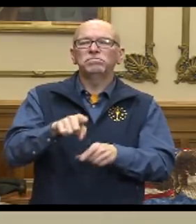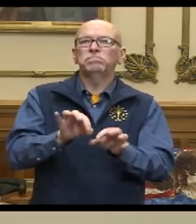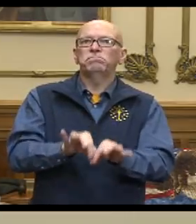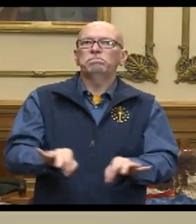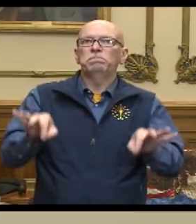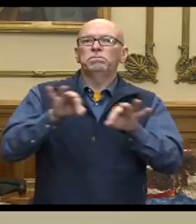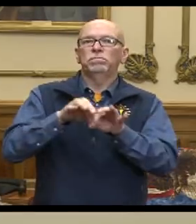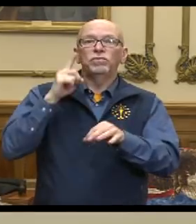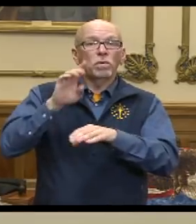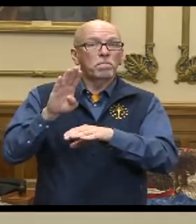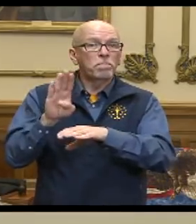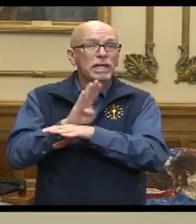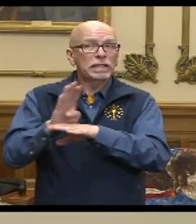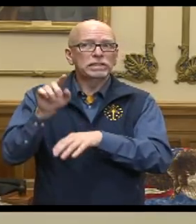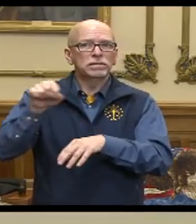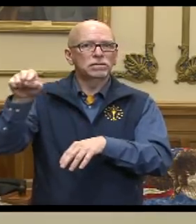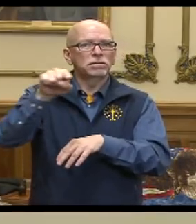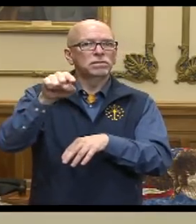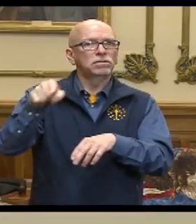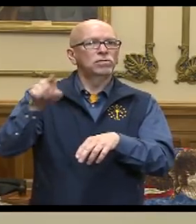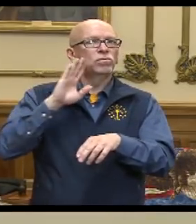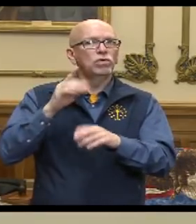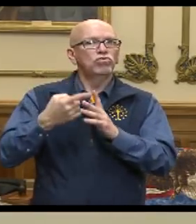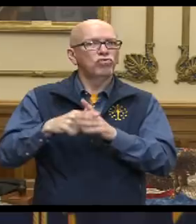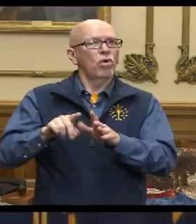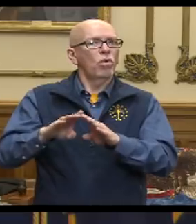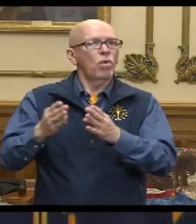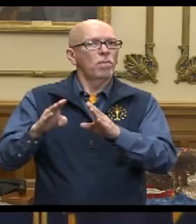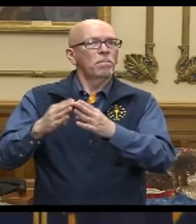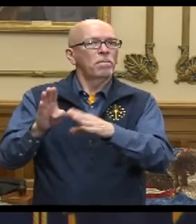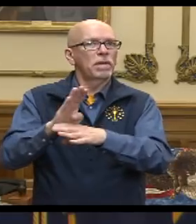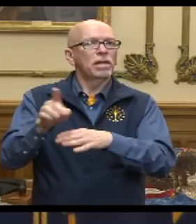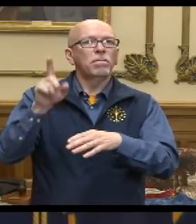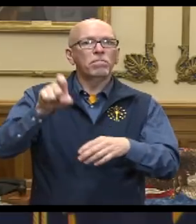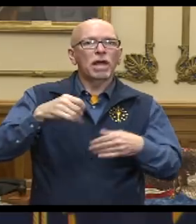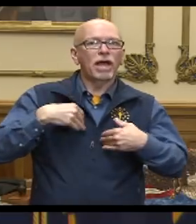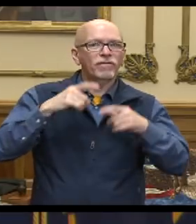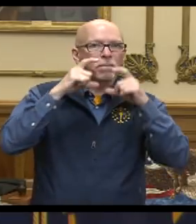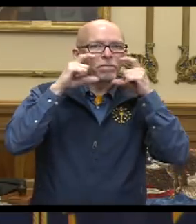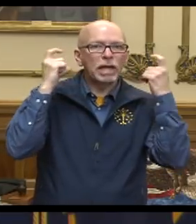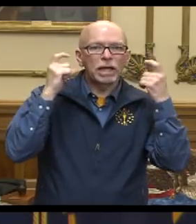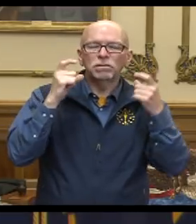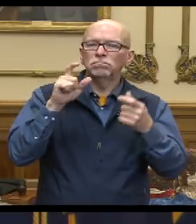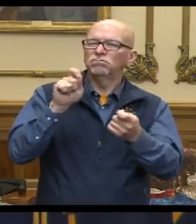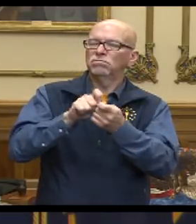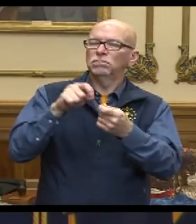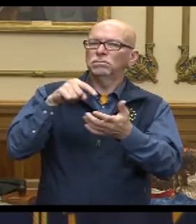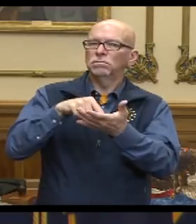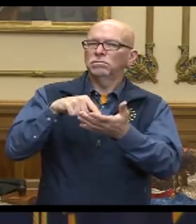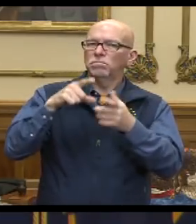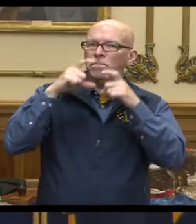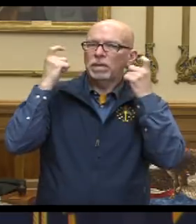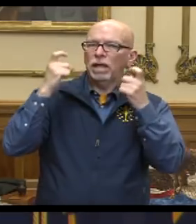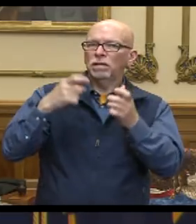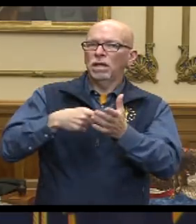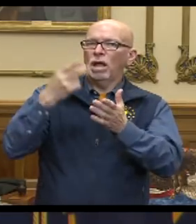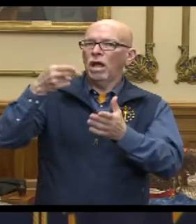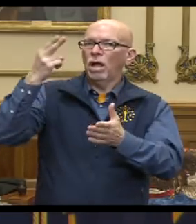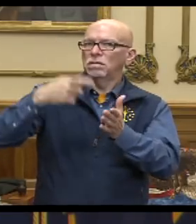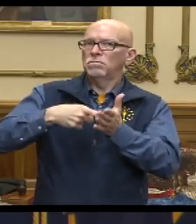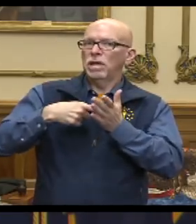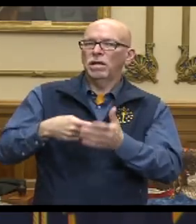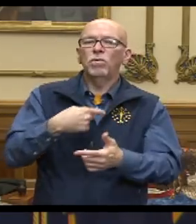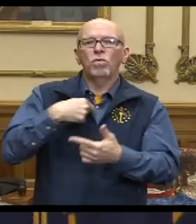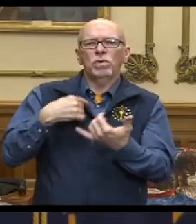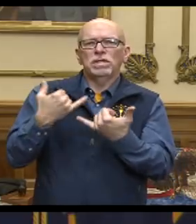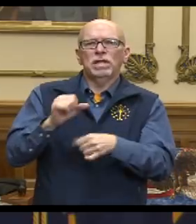for businesses as they resume operations, with masks in particular demand. The state is working